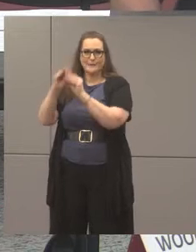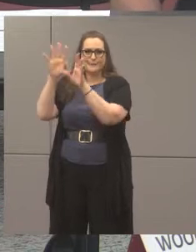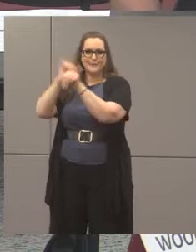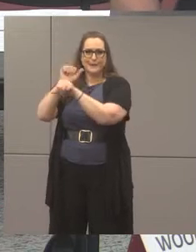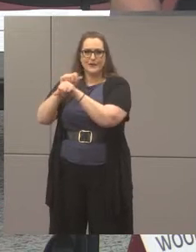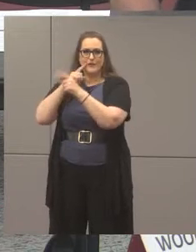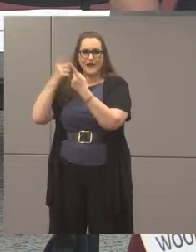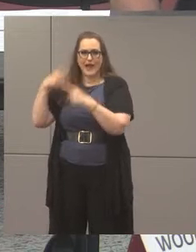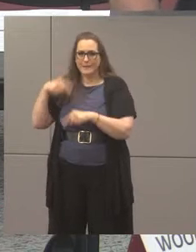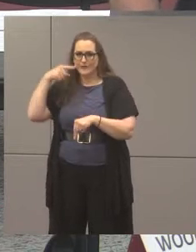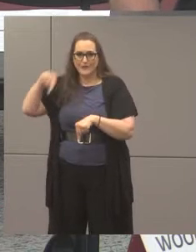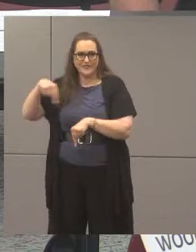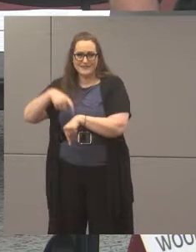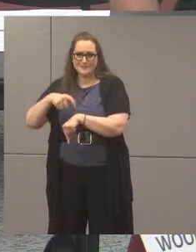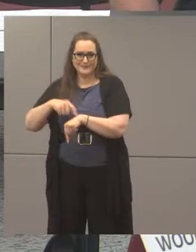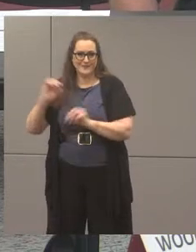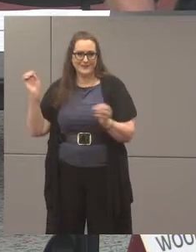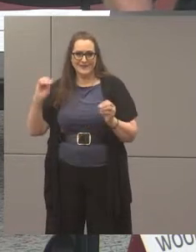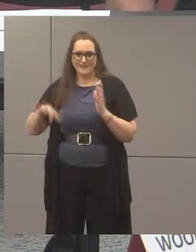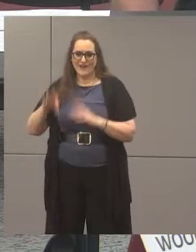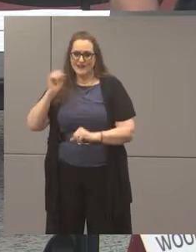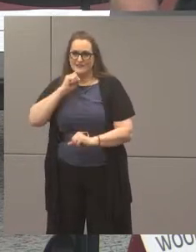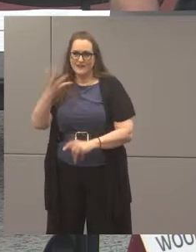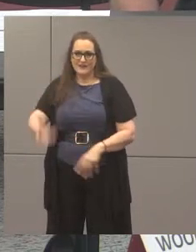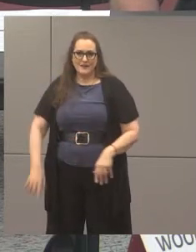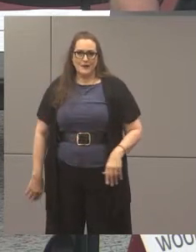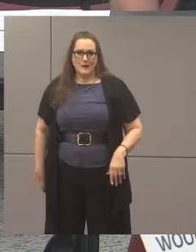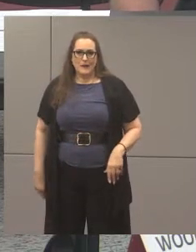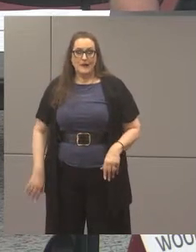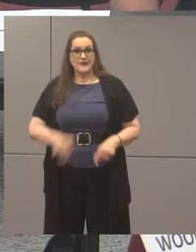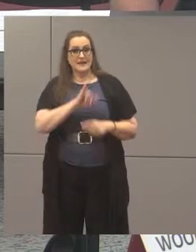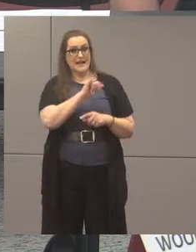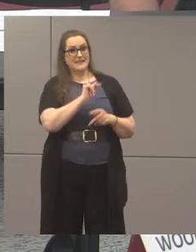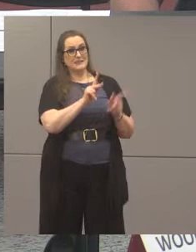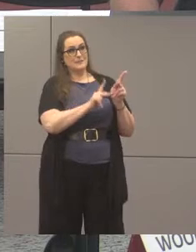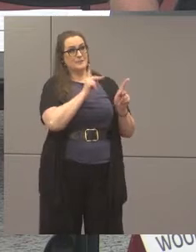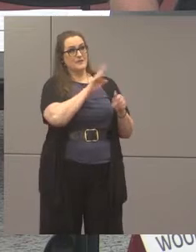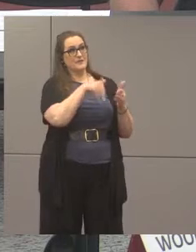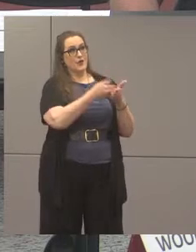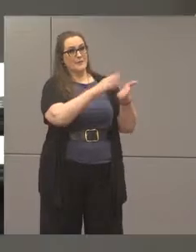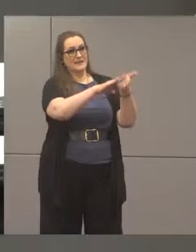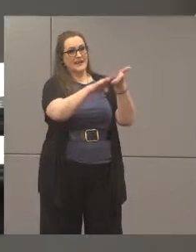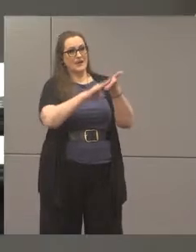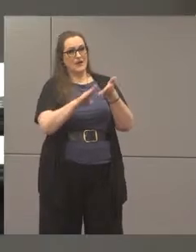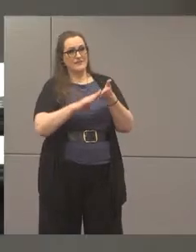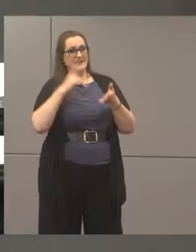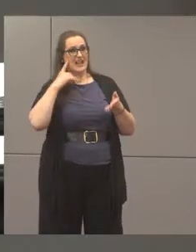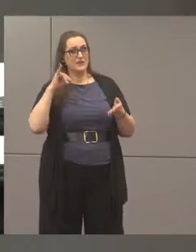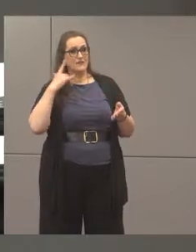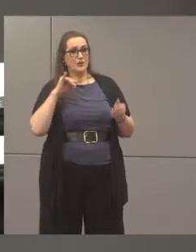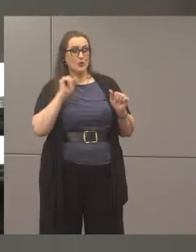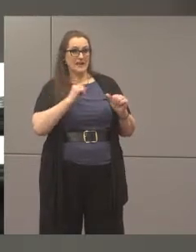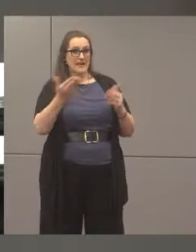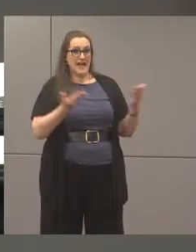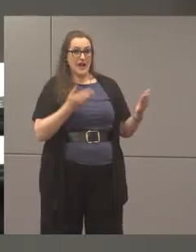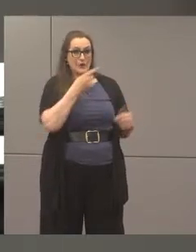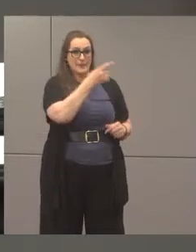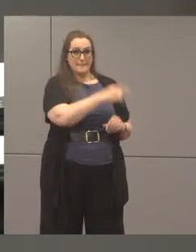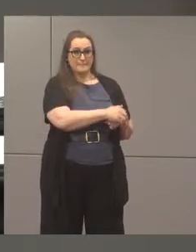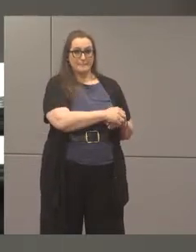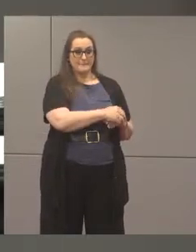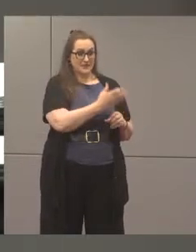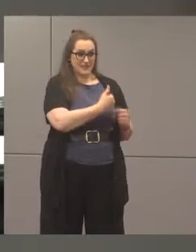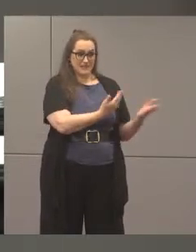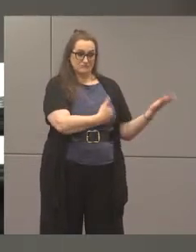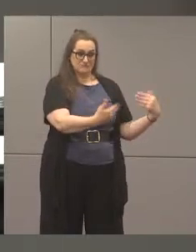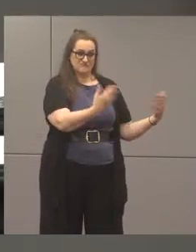hat at this point. It's like, The IT people have all been laid off in California. We can hire them. We can get them in